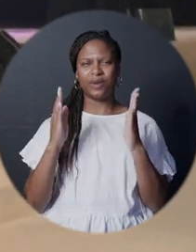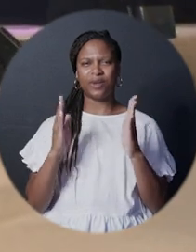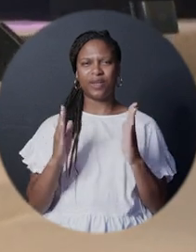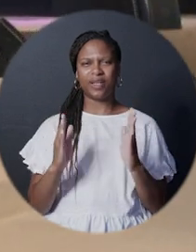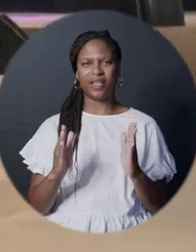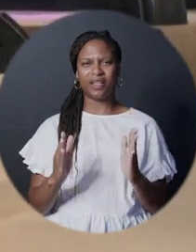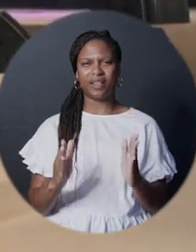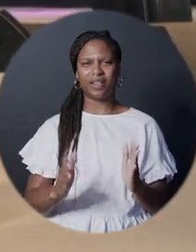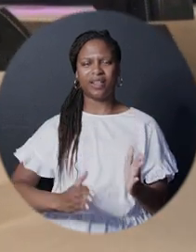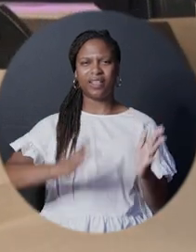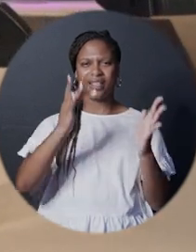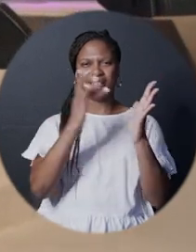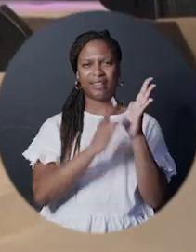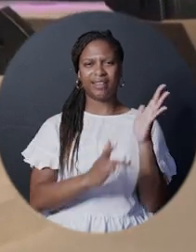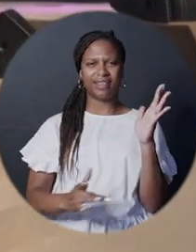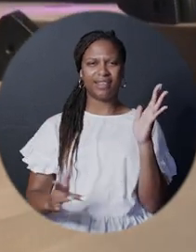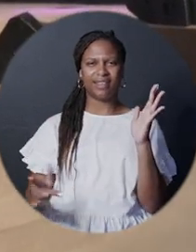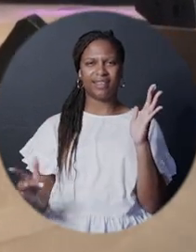Savior,